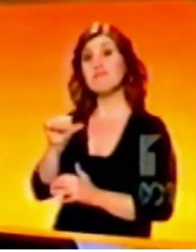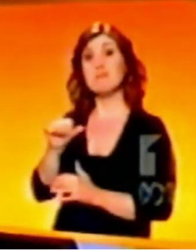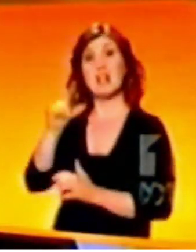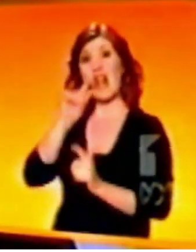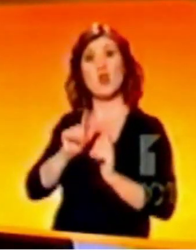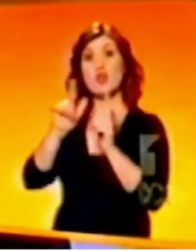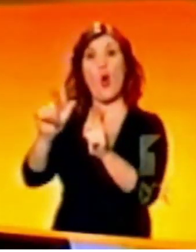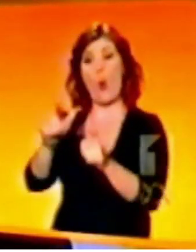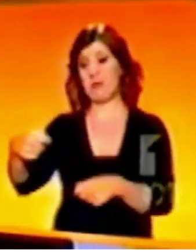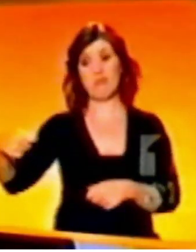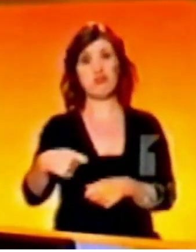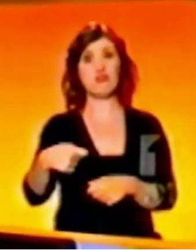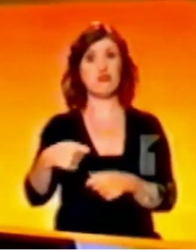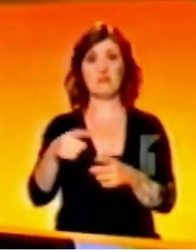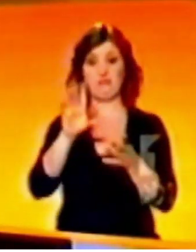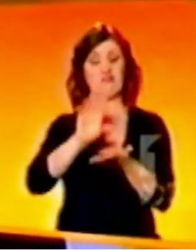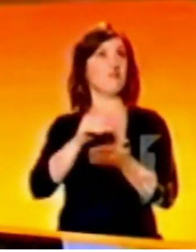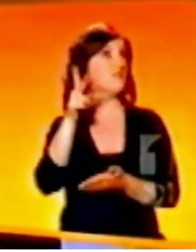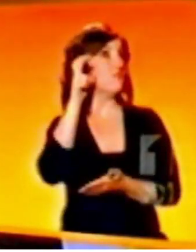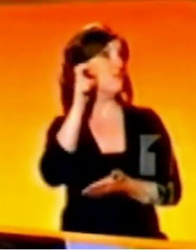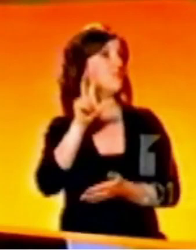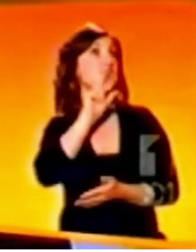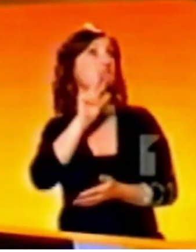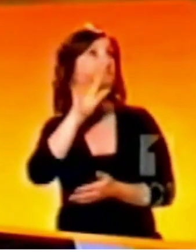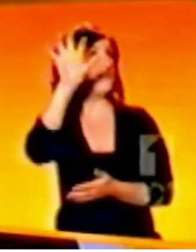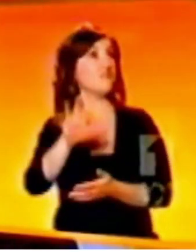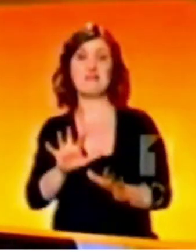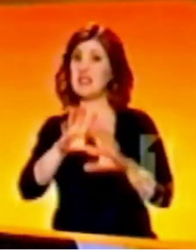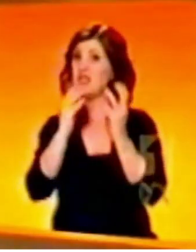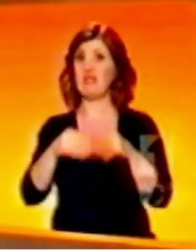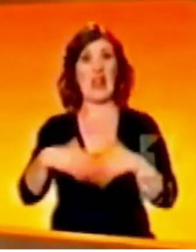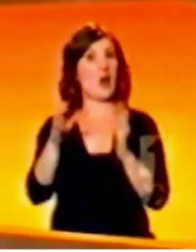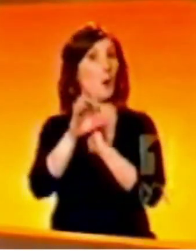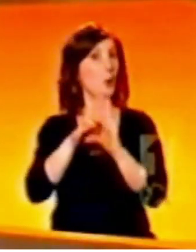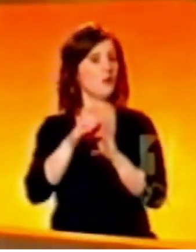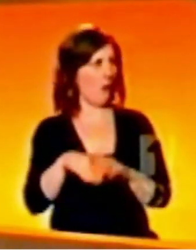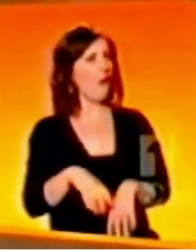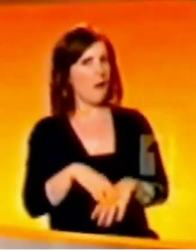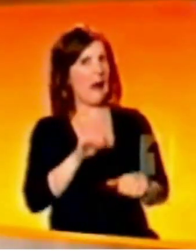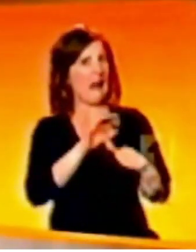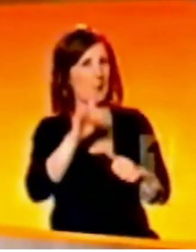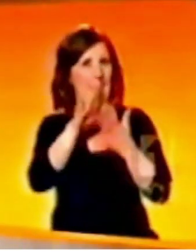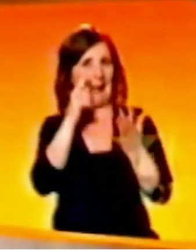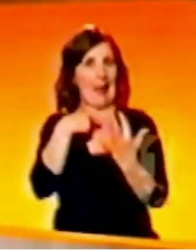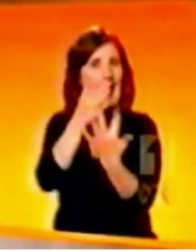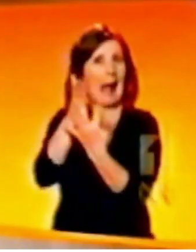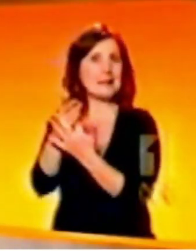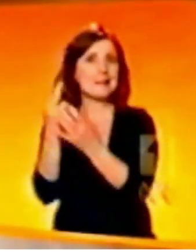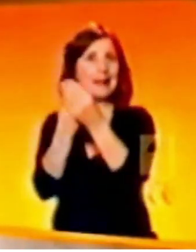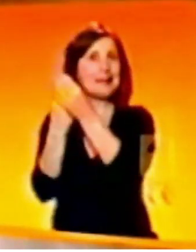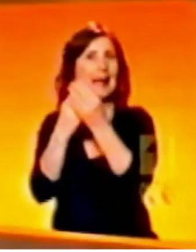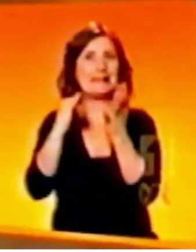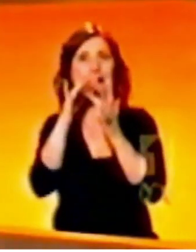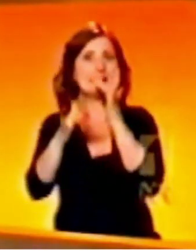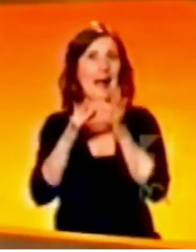in and plug in USB stick, and you've got speech on, for the entire computer. Well, that's excellent. So I can get to those dating sites really quickly. But